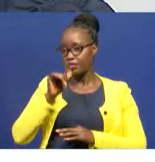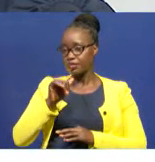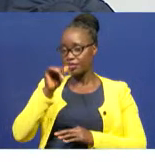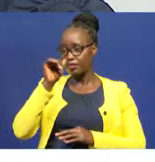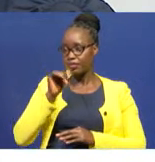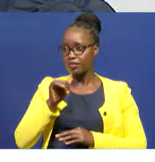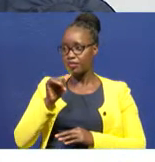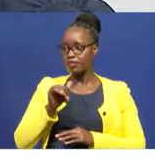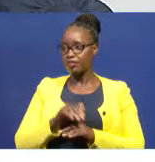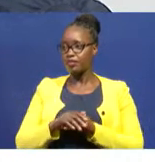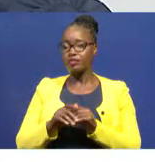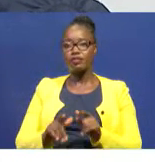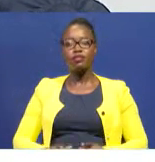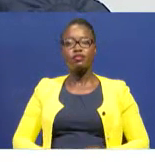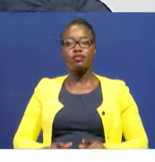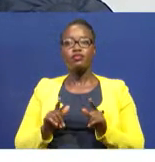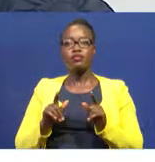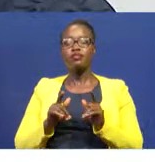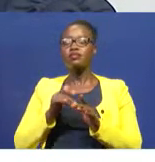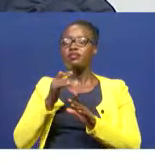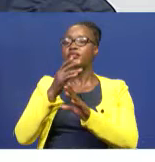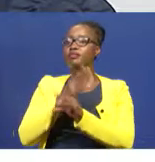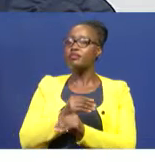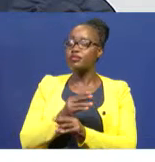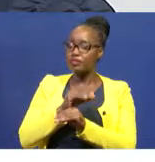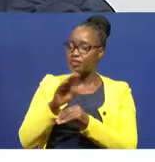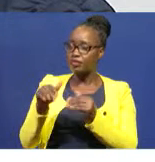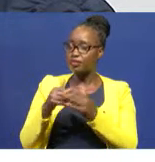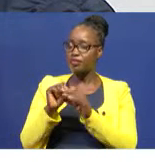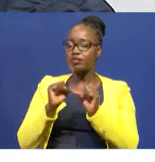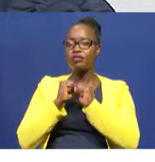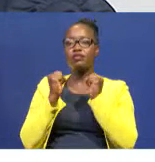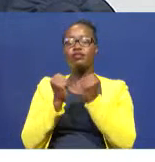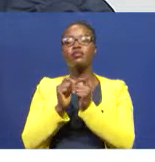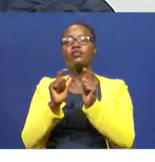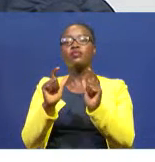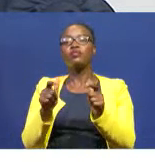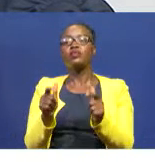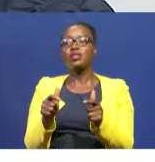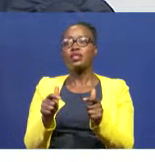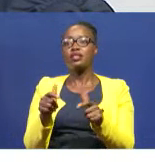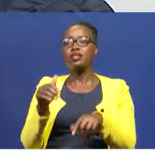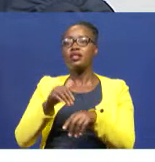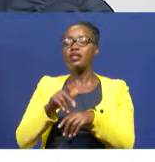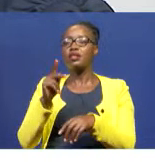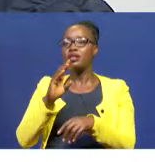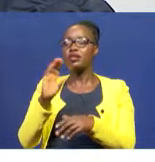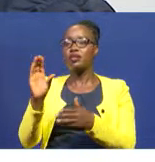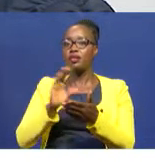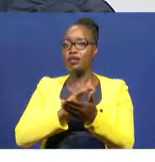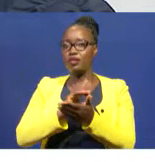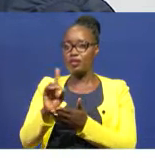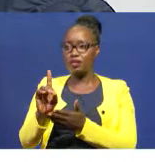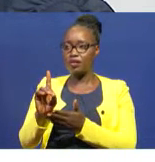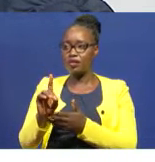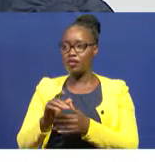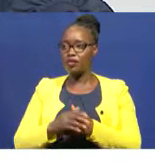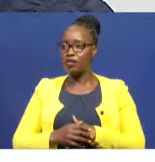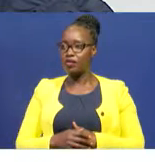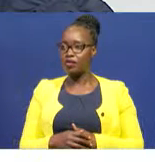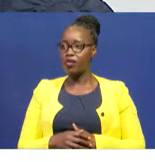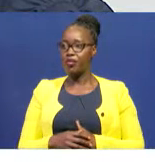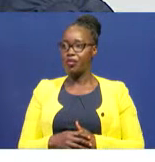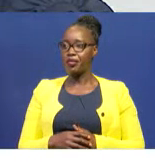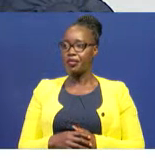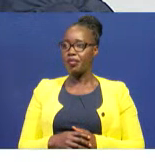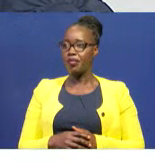Lensa Odingo. We are live on YouTube and also on all our social media handles at KBC Channel 1. At Wairi Mujenga